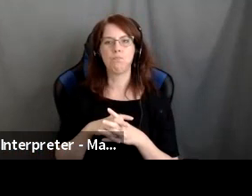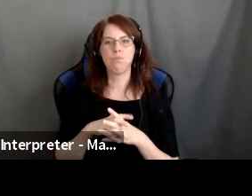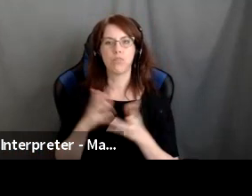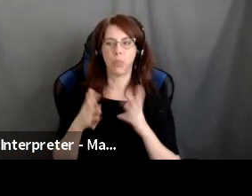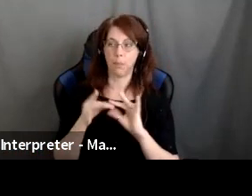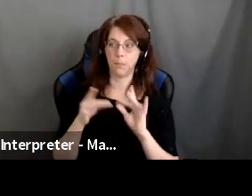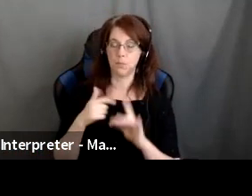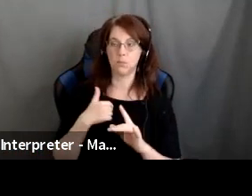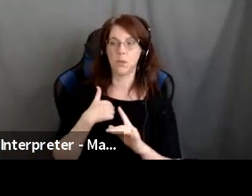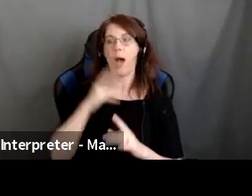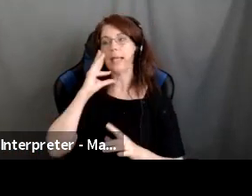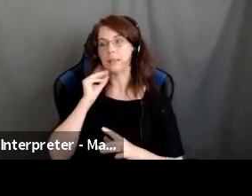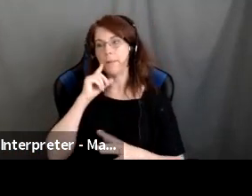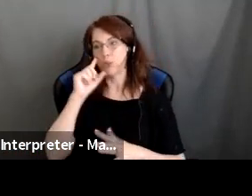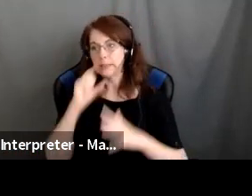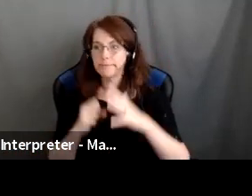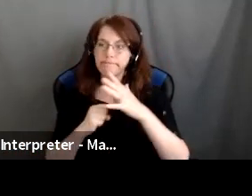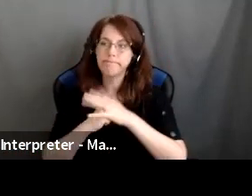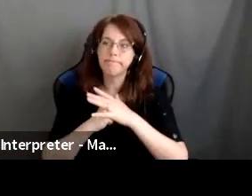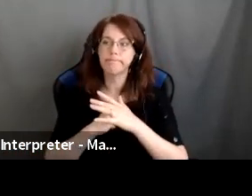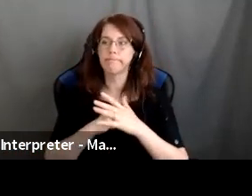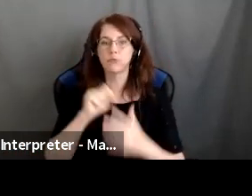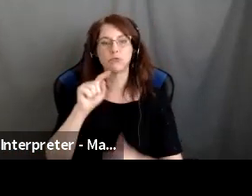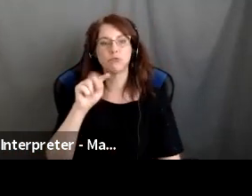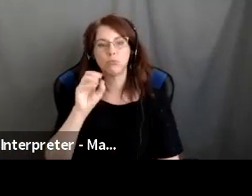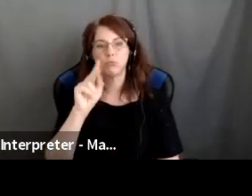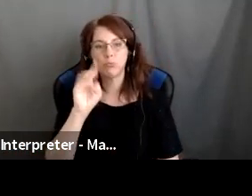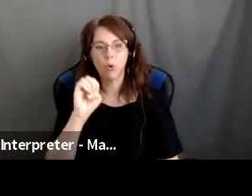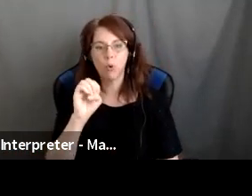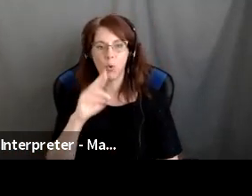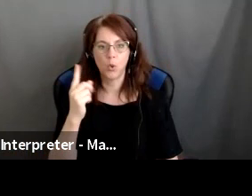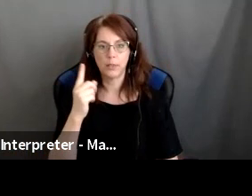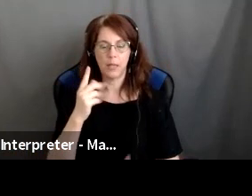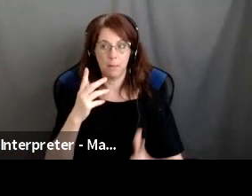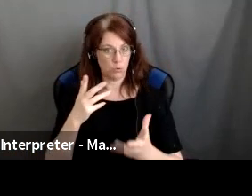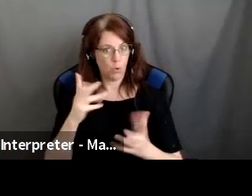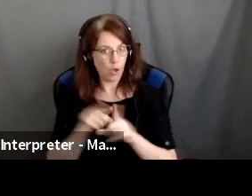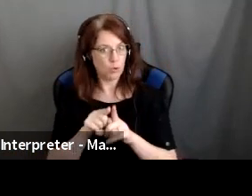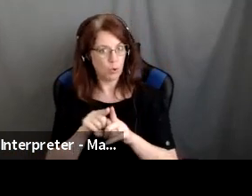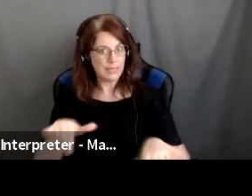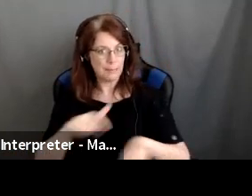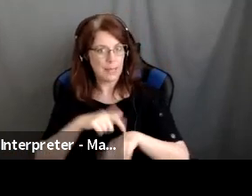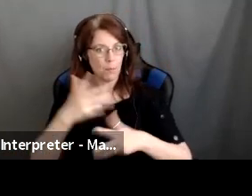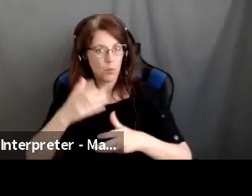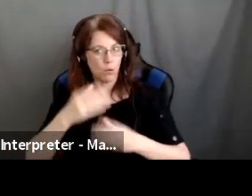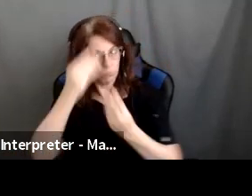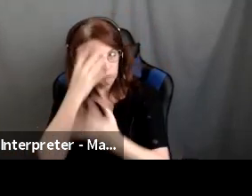I had a stroke or something like that. But also you want to tell that you're not a lot better now and that you can do the